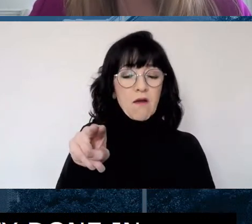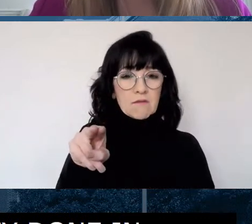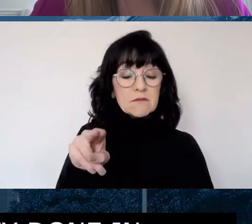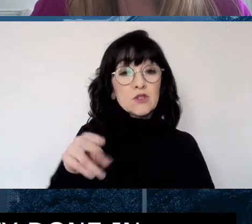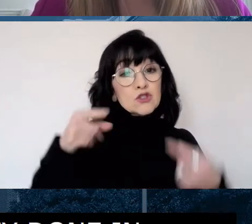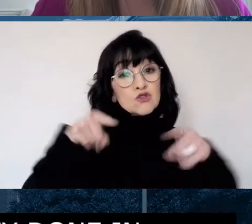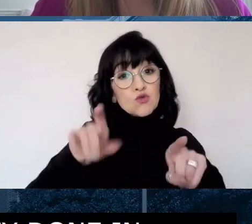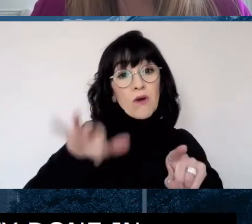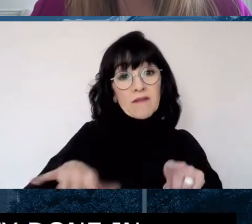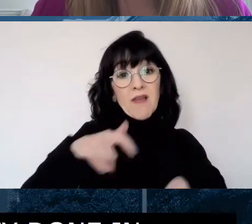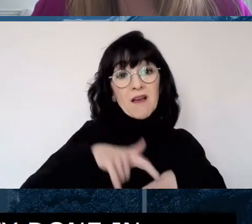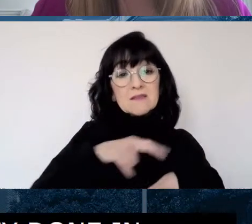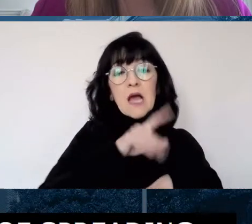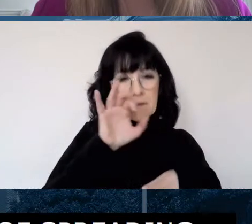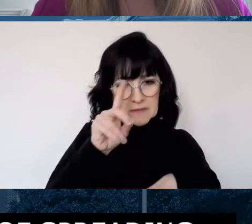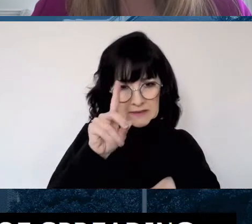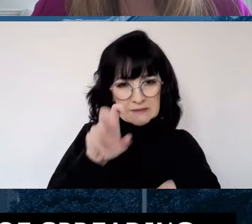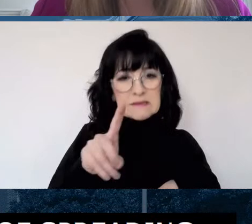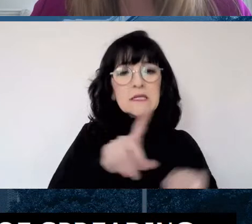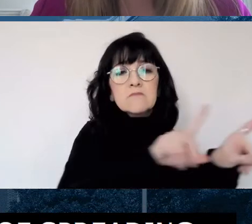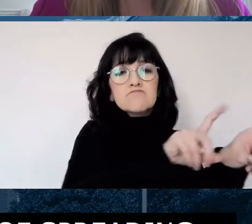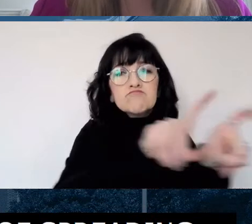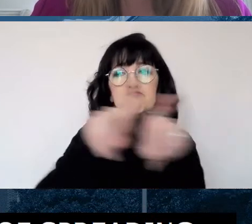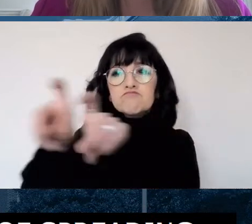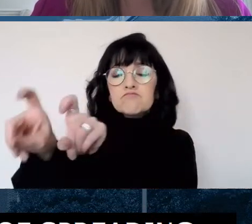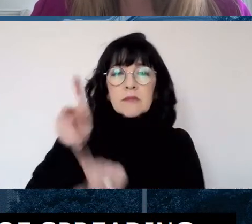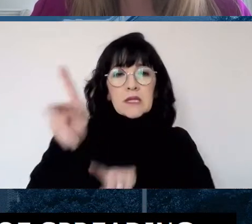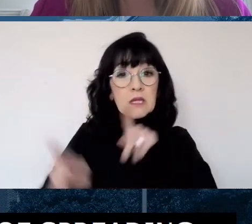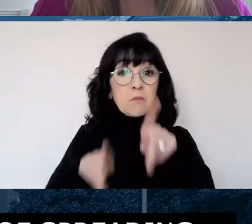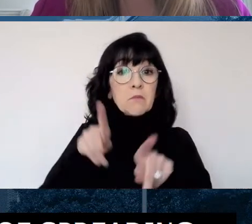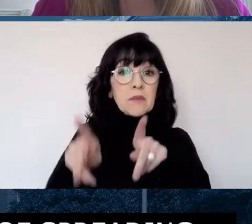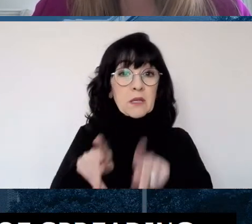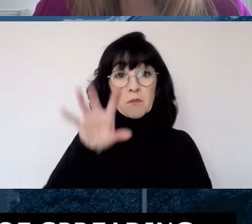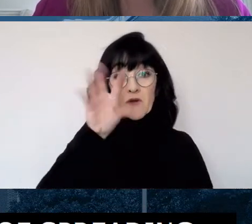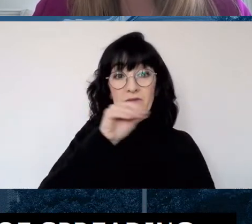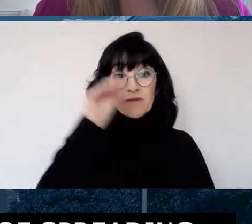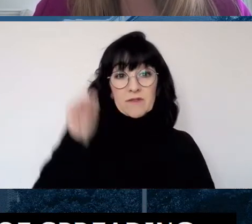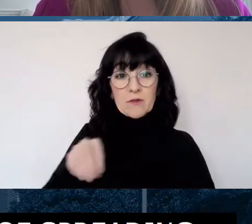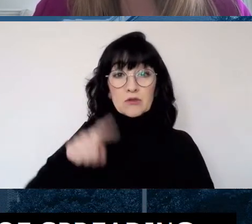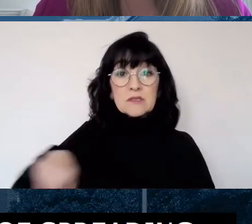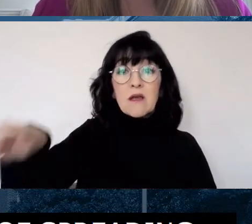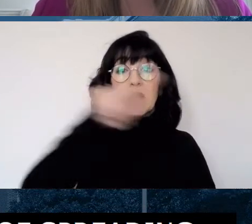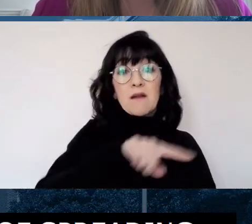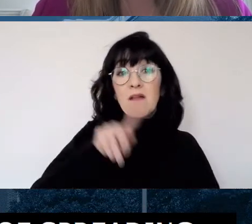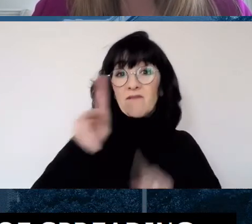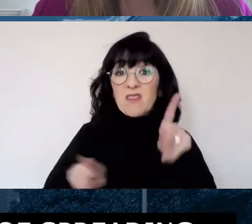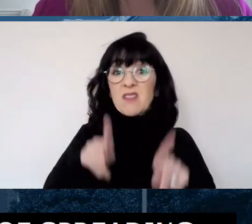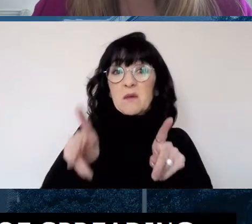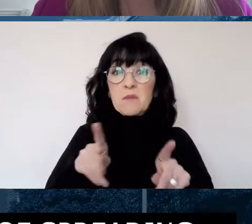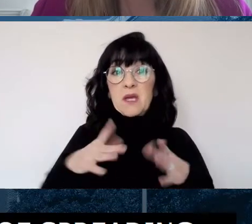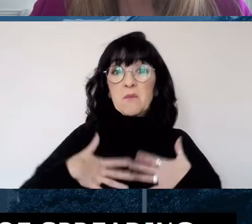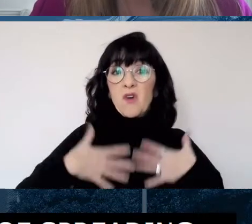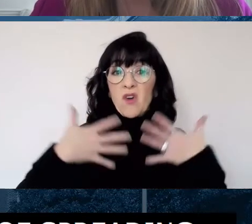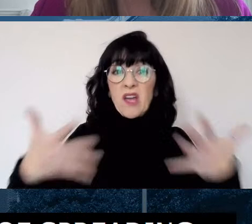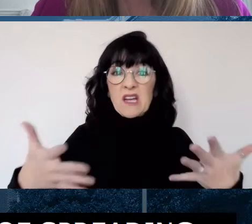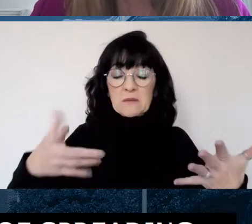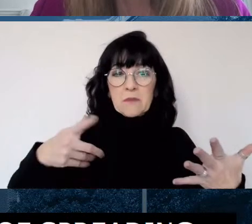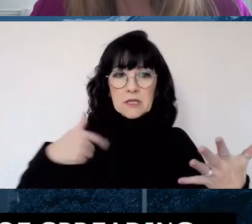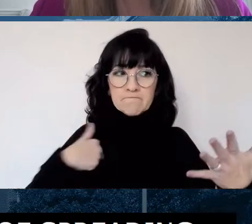they would get seriously sick from COVID-19, and that was up from 30% in